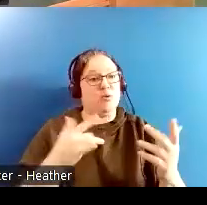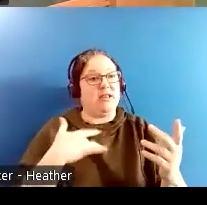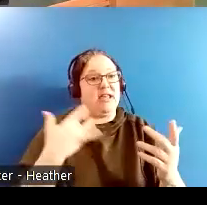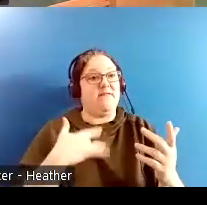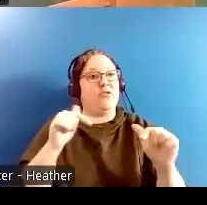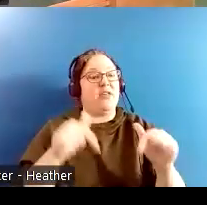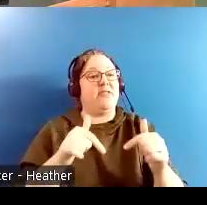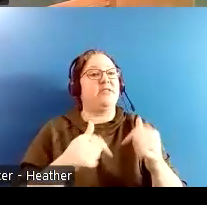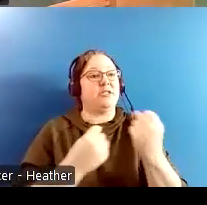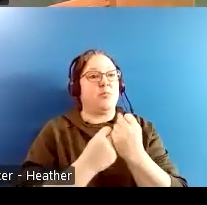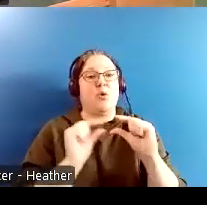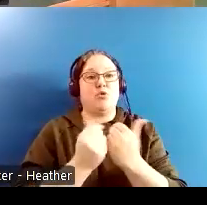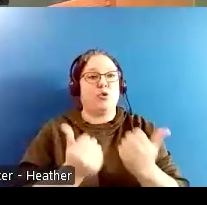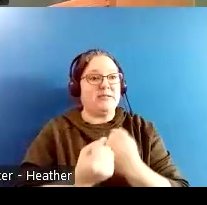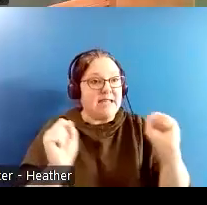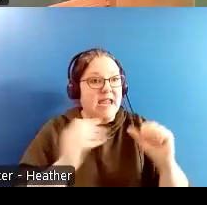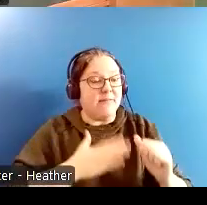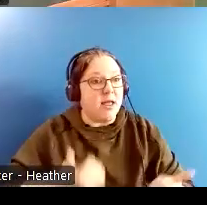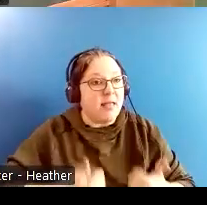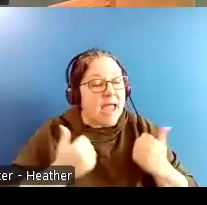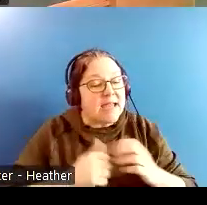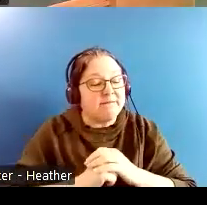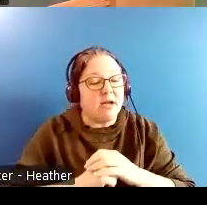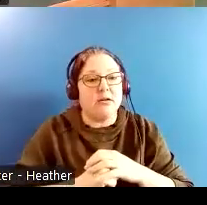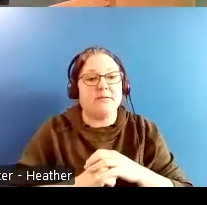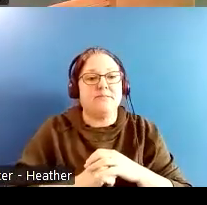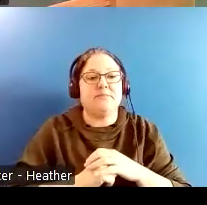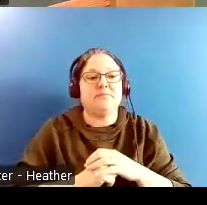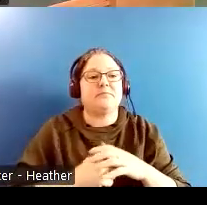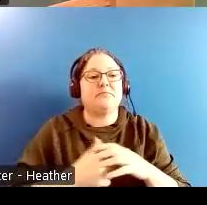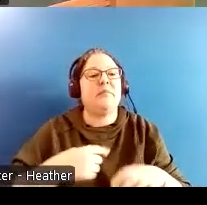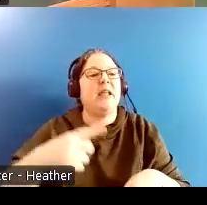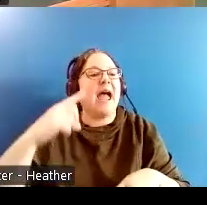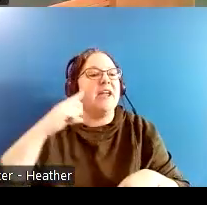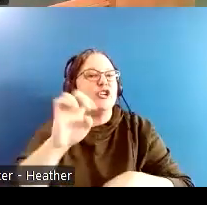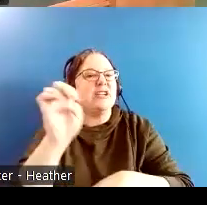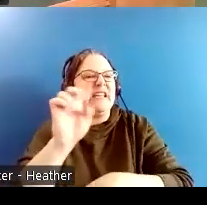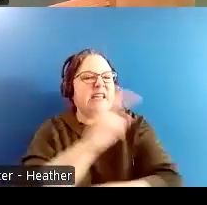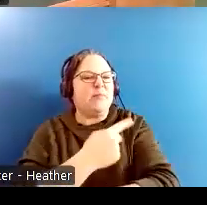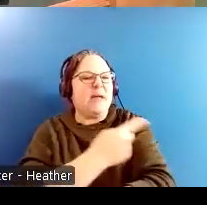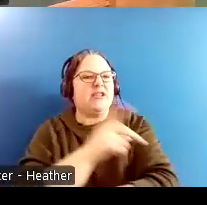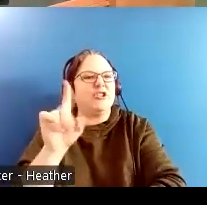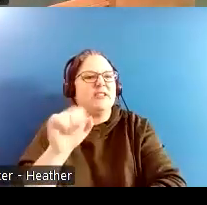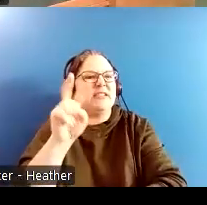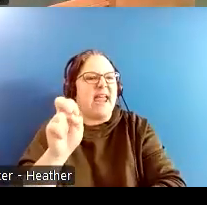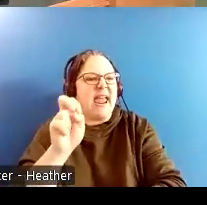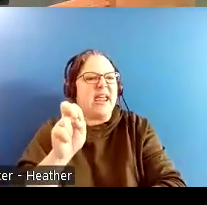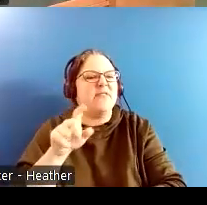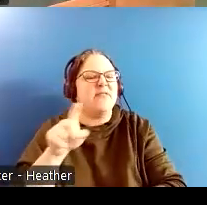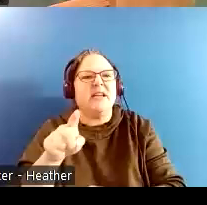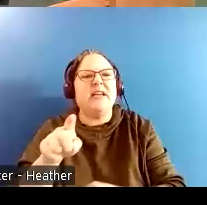life. I heard e-patient Dave speak once. You can see here, he's got like 500,000 views on his TED